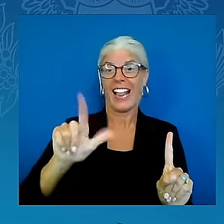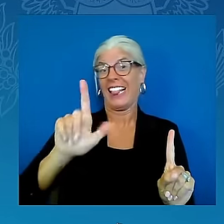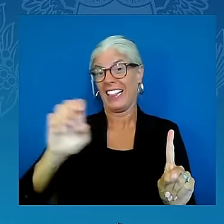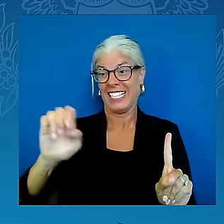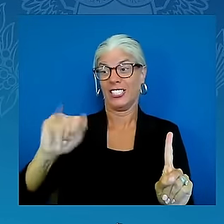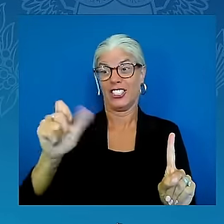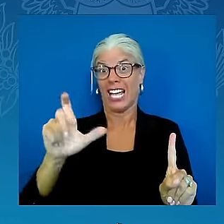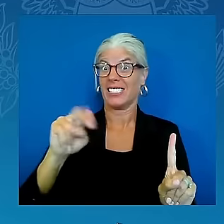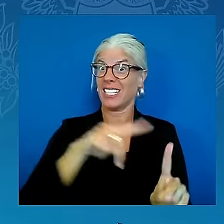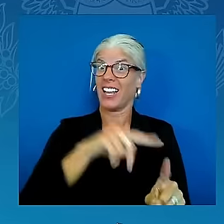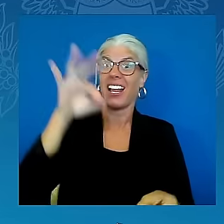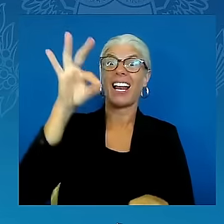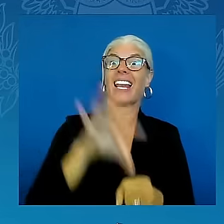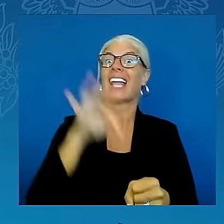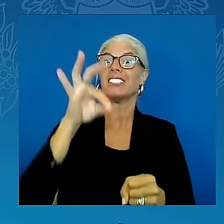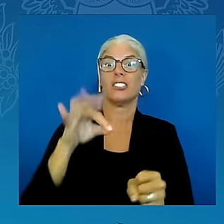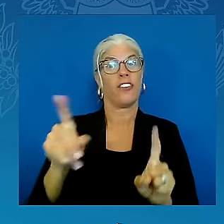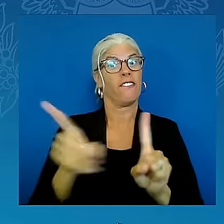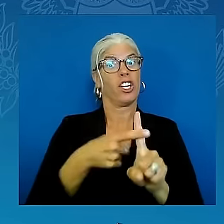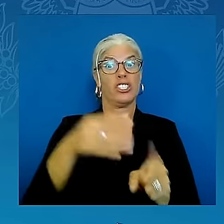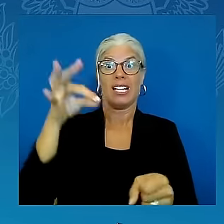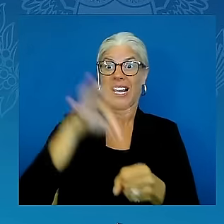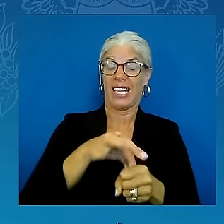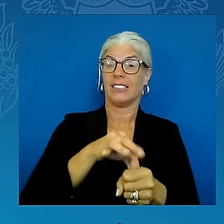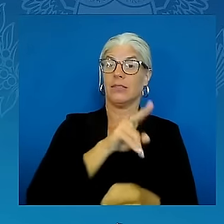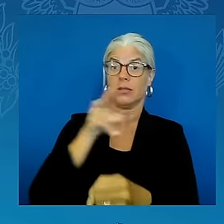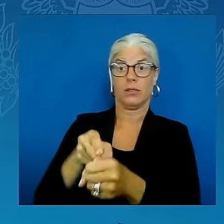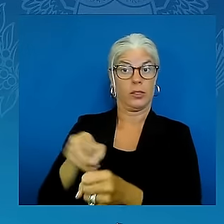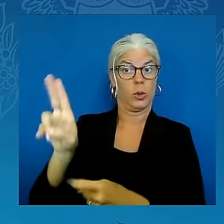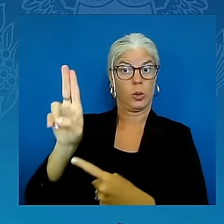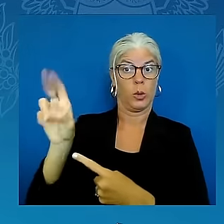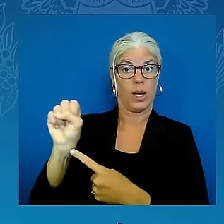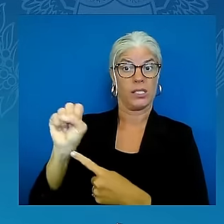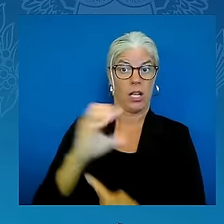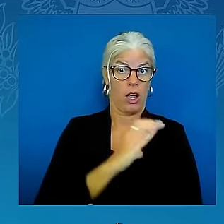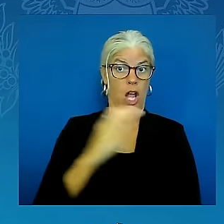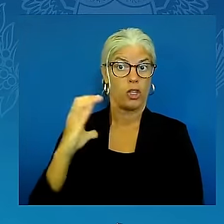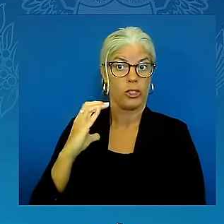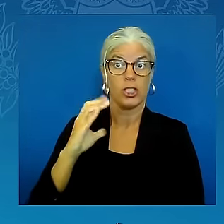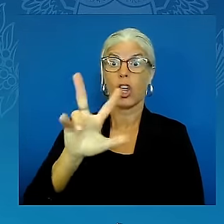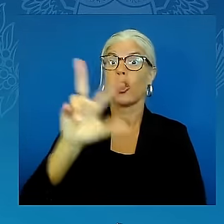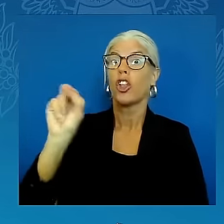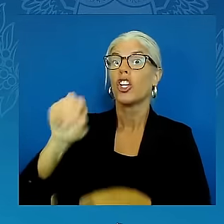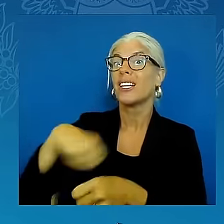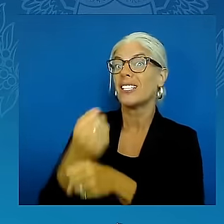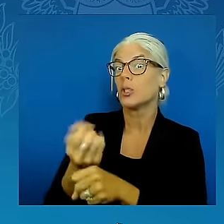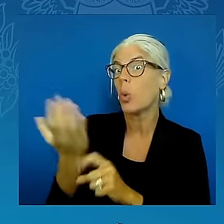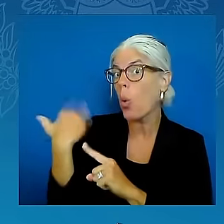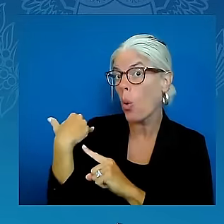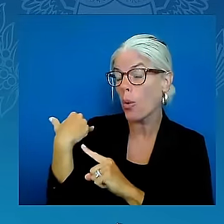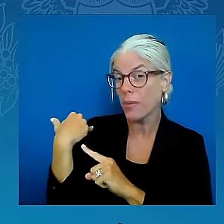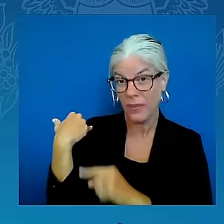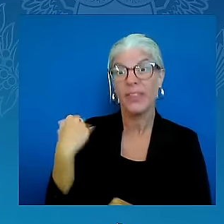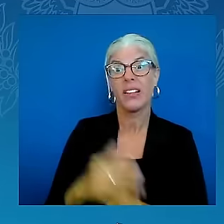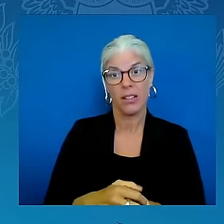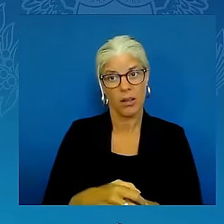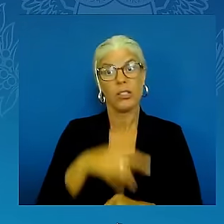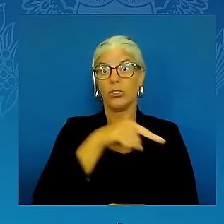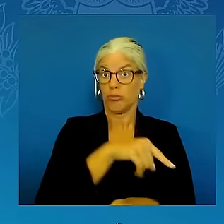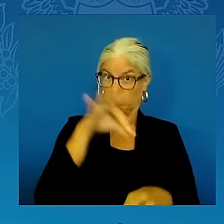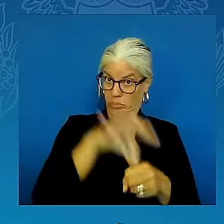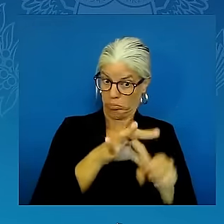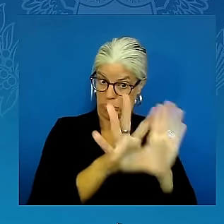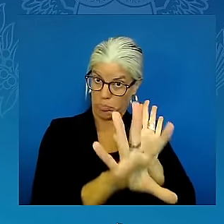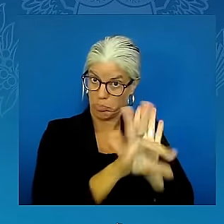swearing in, she stepped onto the House floor and she addressed the American people. So new members of Congress have that moment